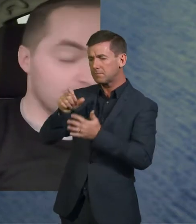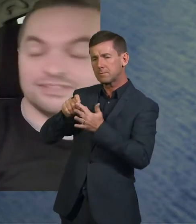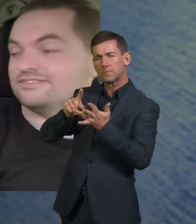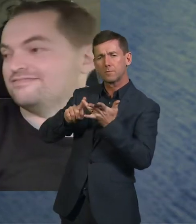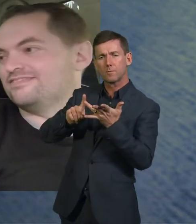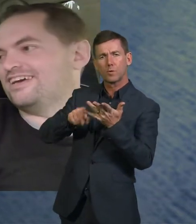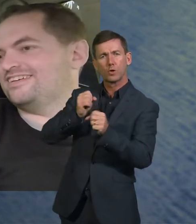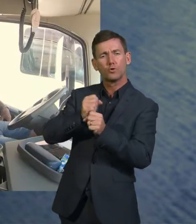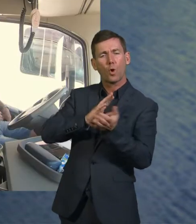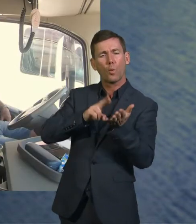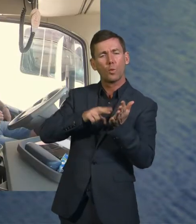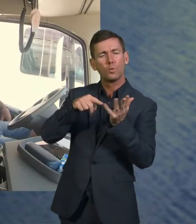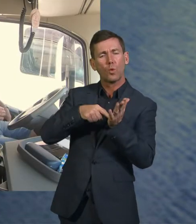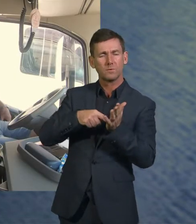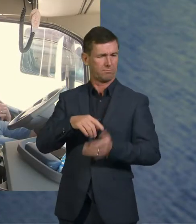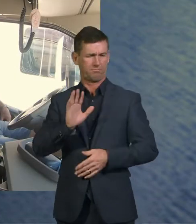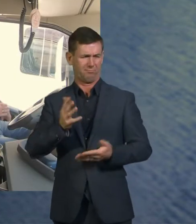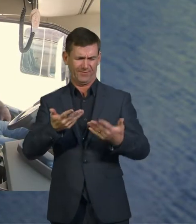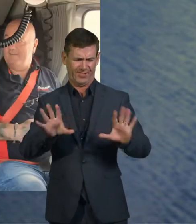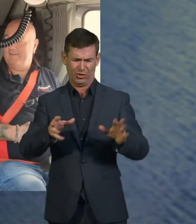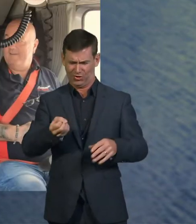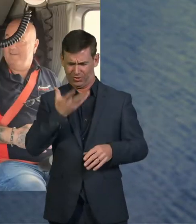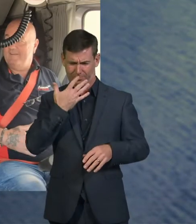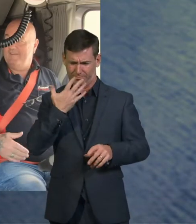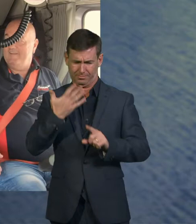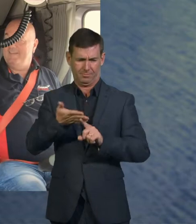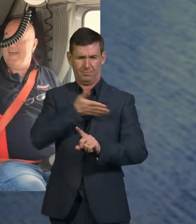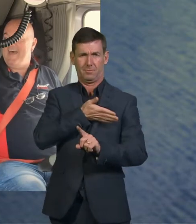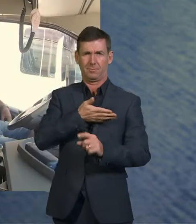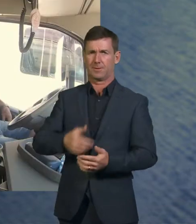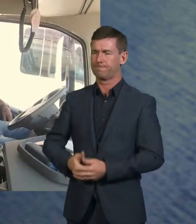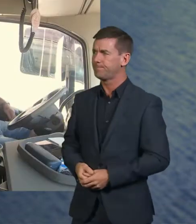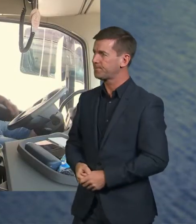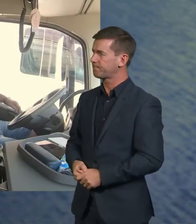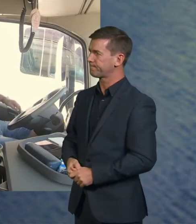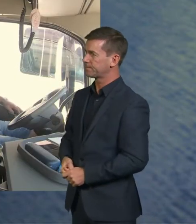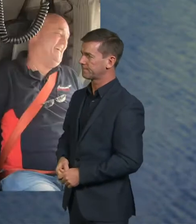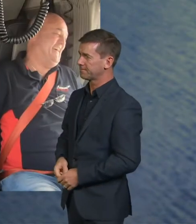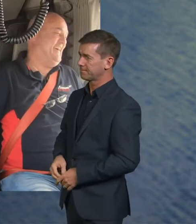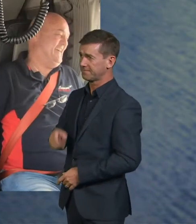the way out. You don't want one of these. No.